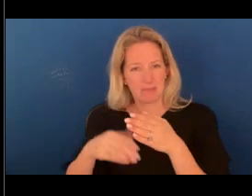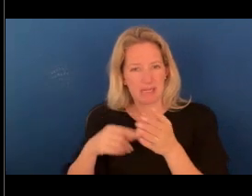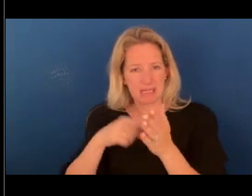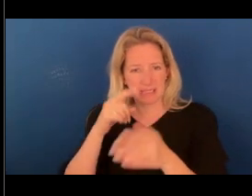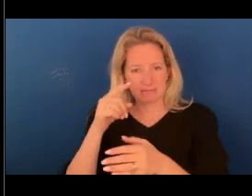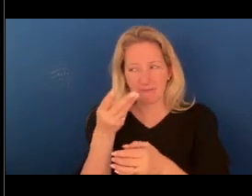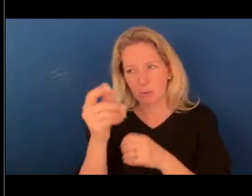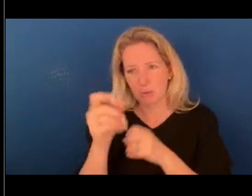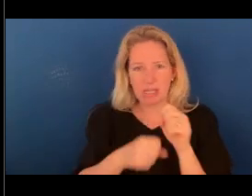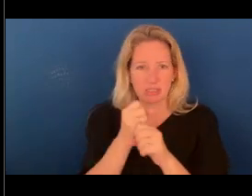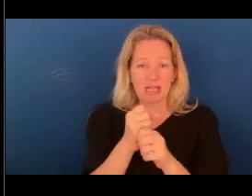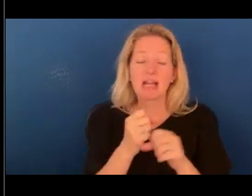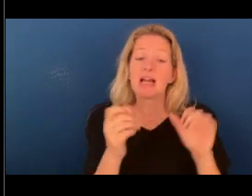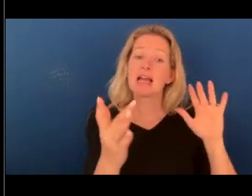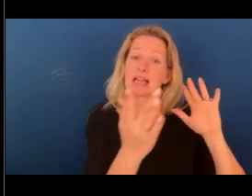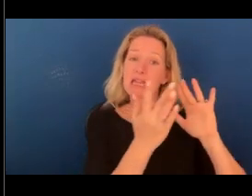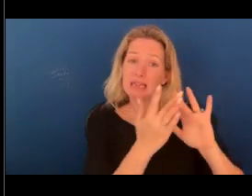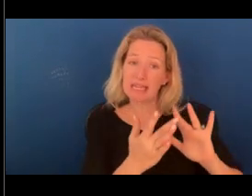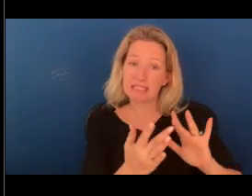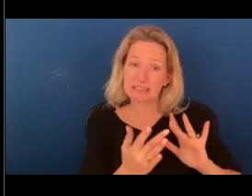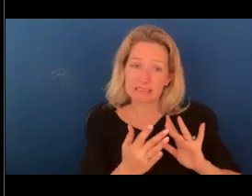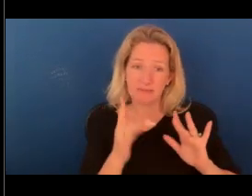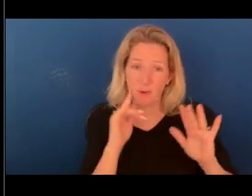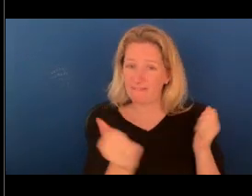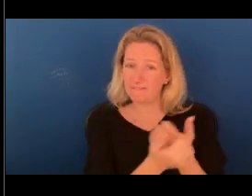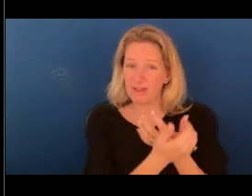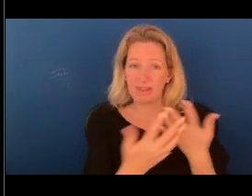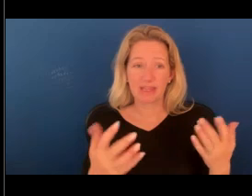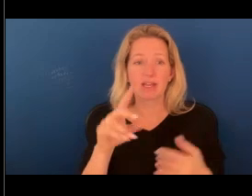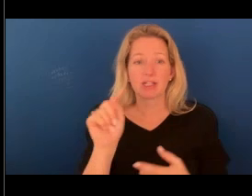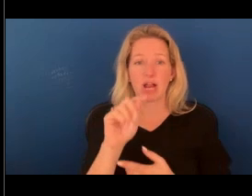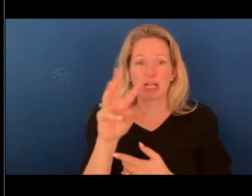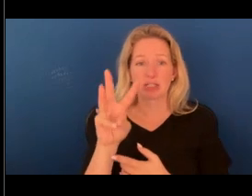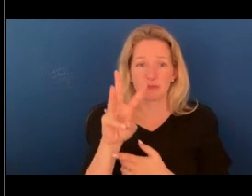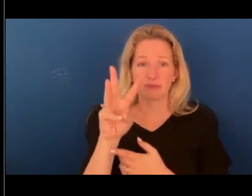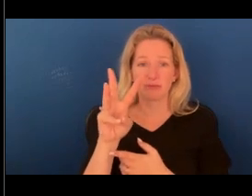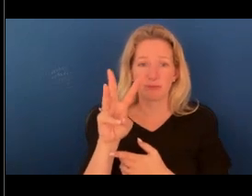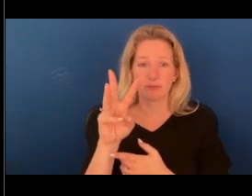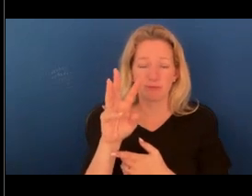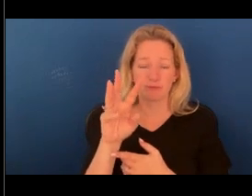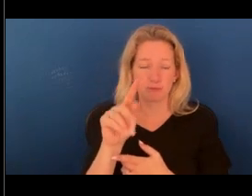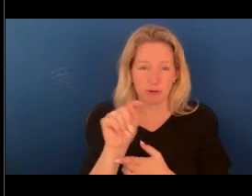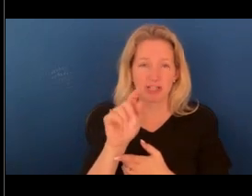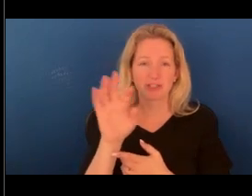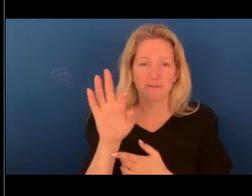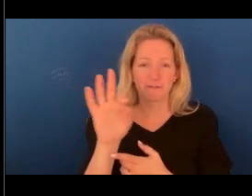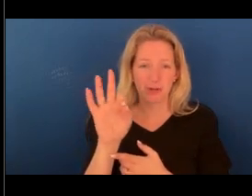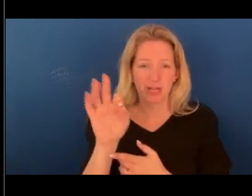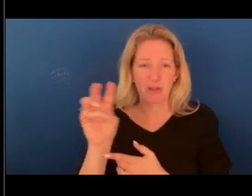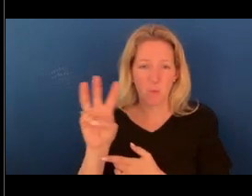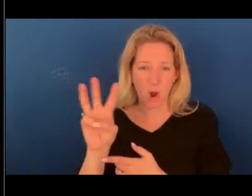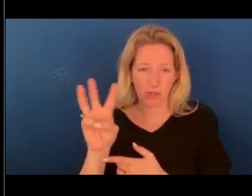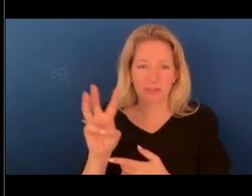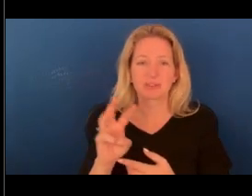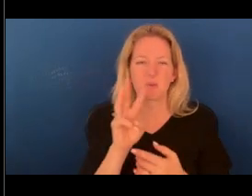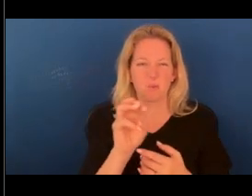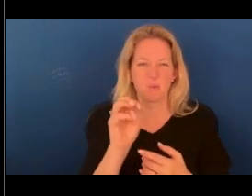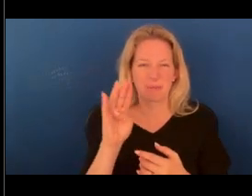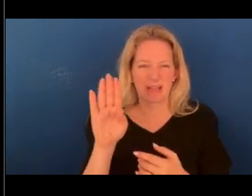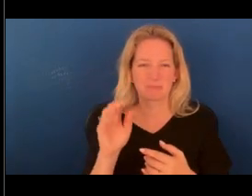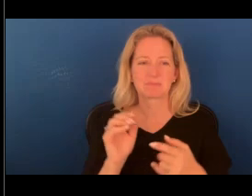all the resources I mentioned are on the Trash Free Waters website, of course, except for the ones which are not yet complete. This is our program logo. This